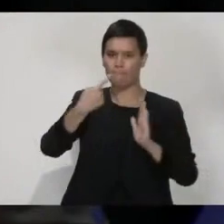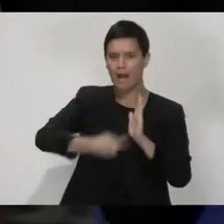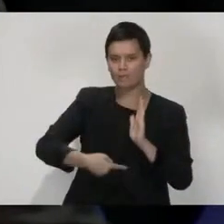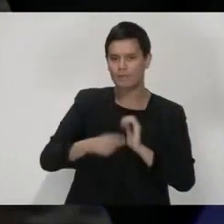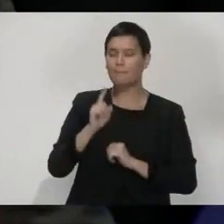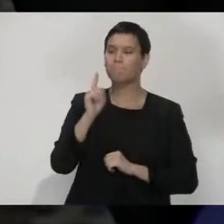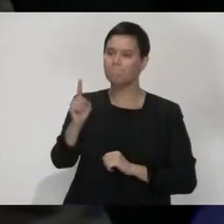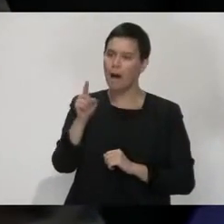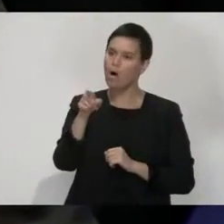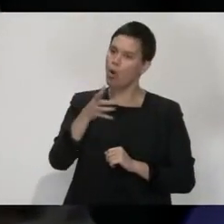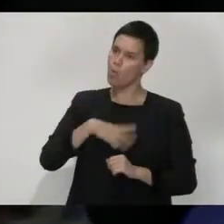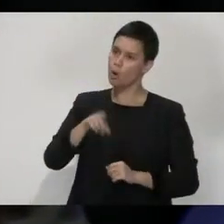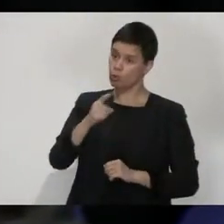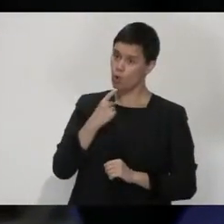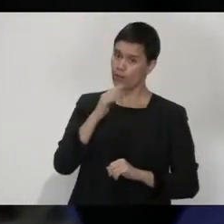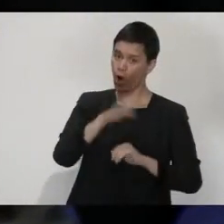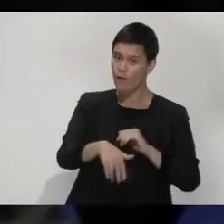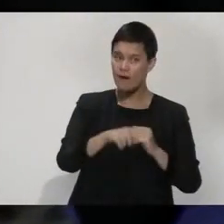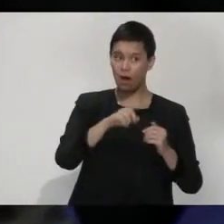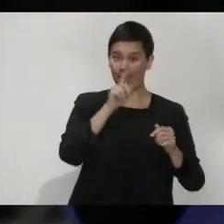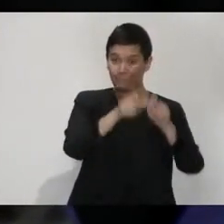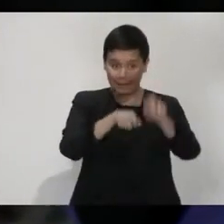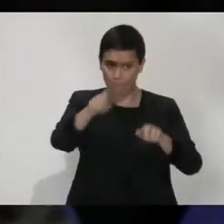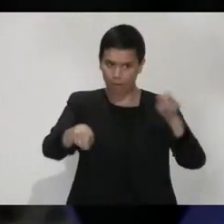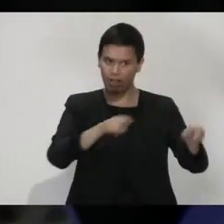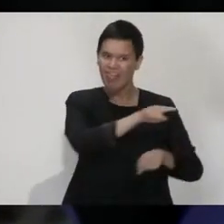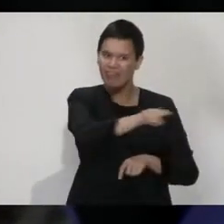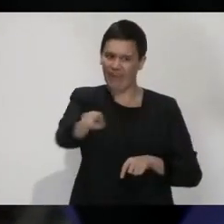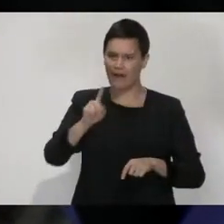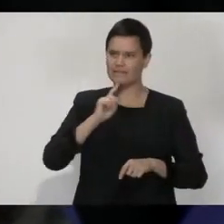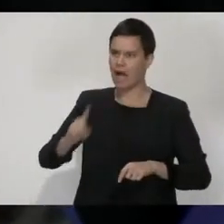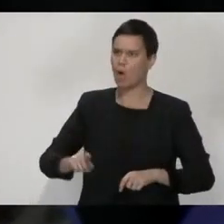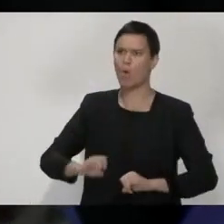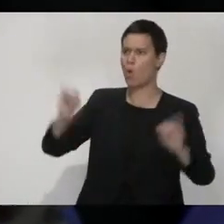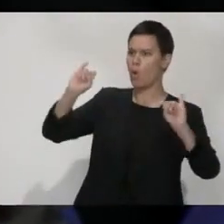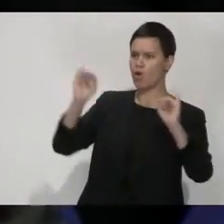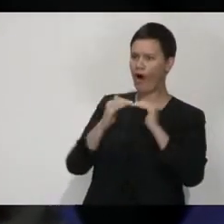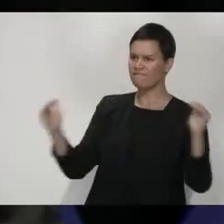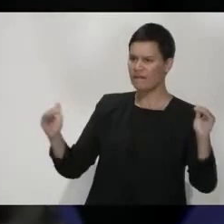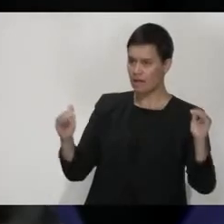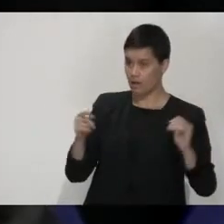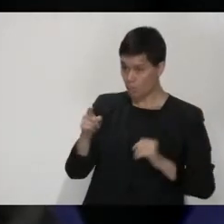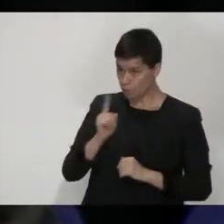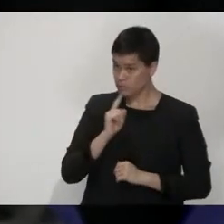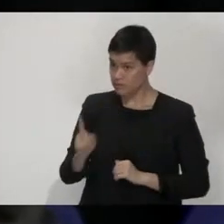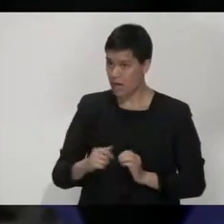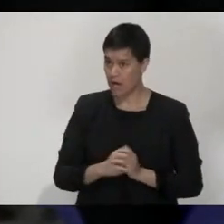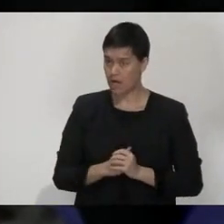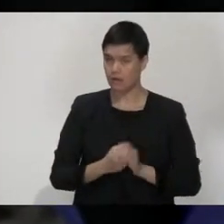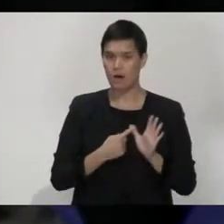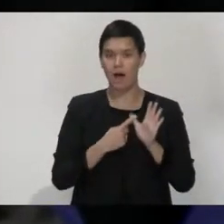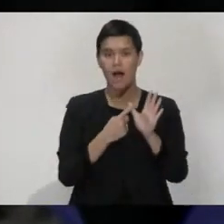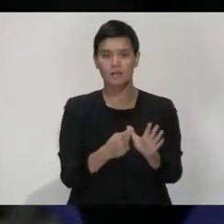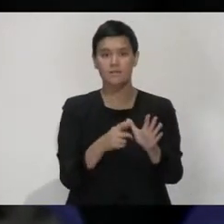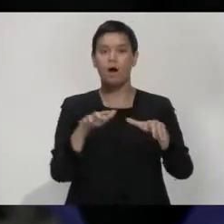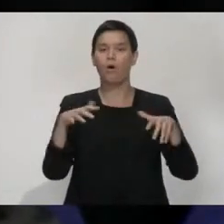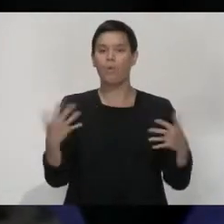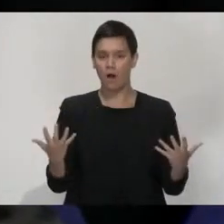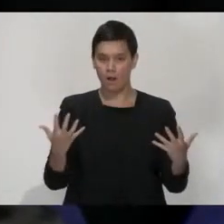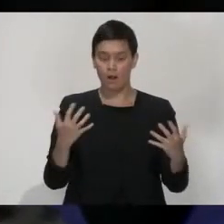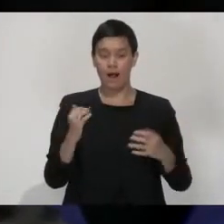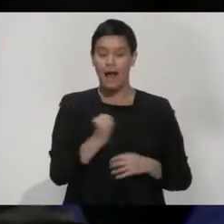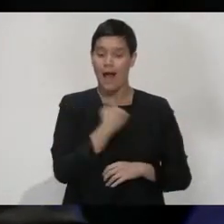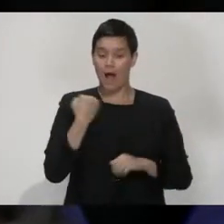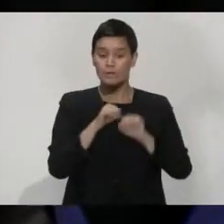sentences are very different for crimes that look very similar? Yeah, look, the first thing I have to say in response to that is we have a separation within our